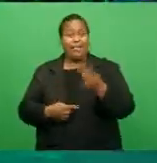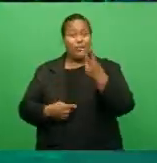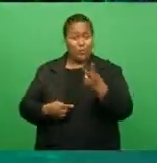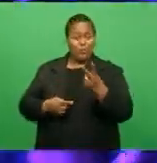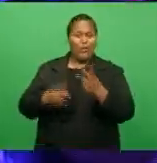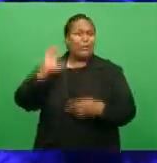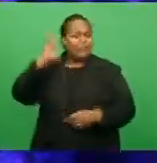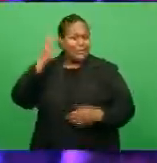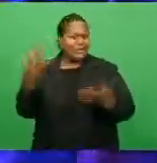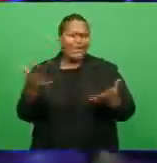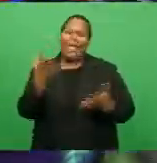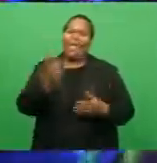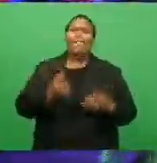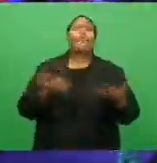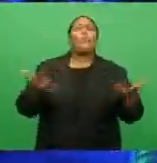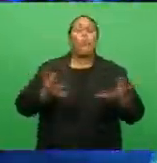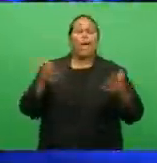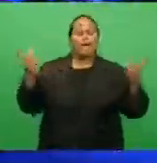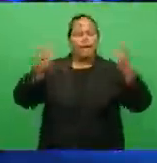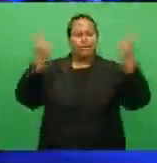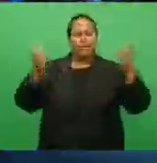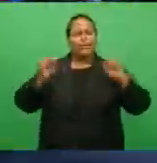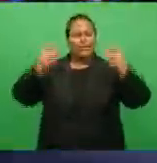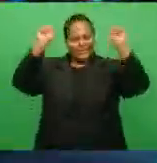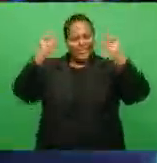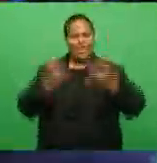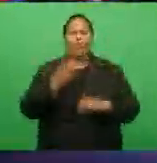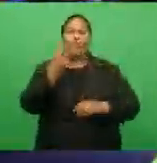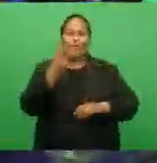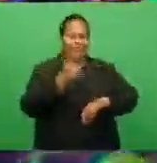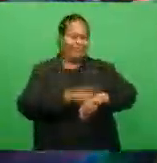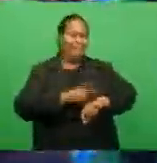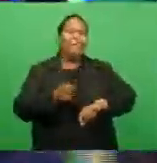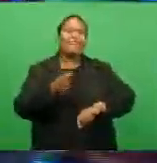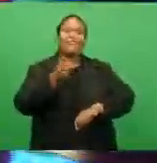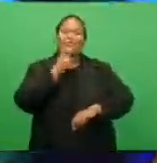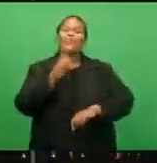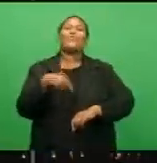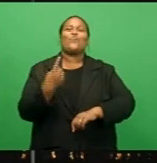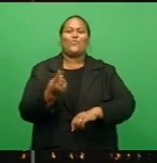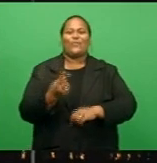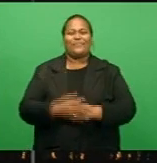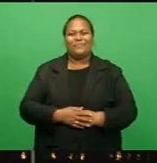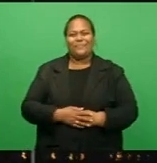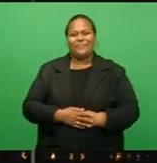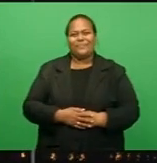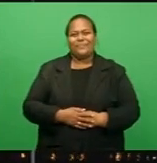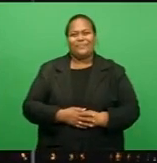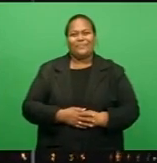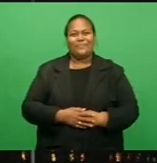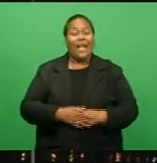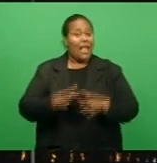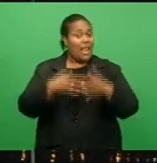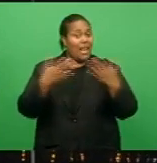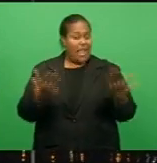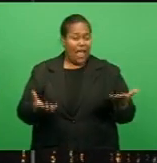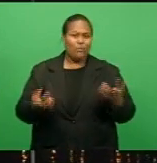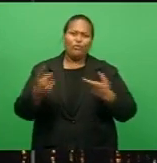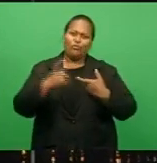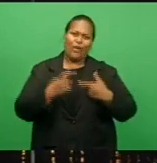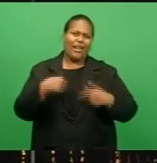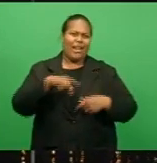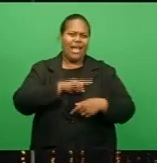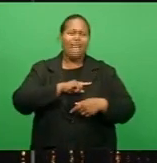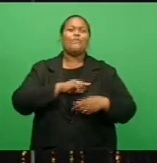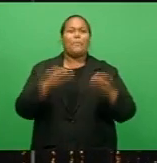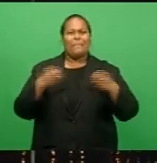the gymnasium tomorrow from 3 p.m. Kritika Kumar, FBC News. And Whitney joins us now with the latest